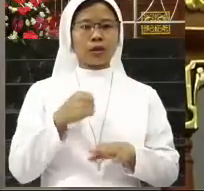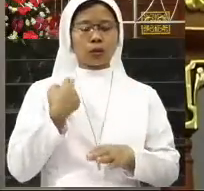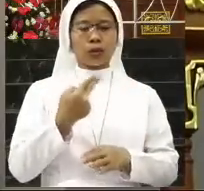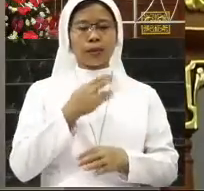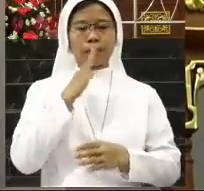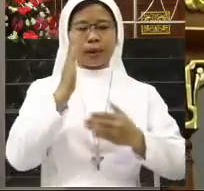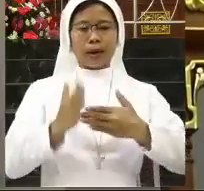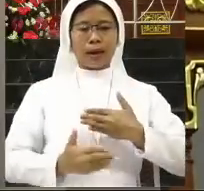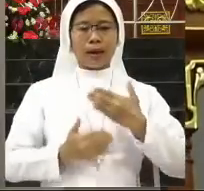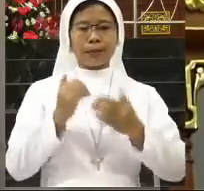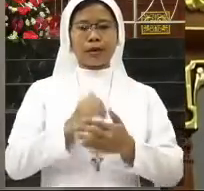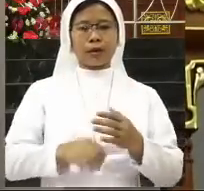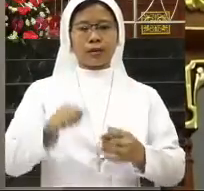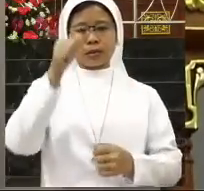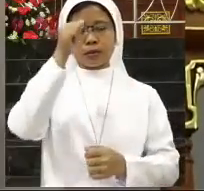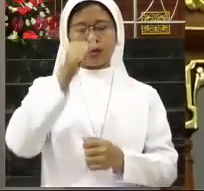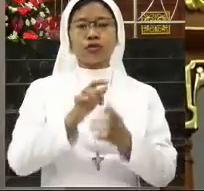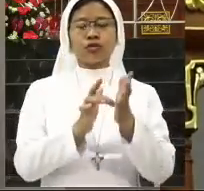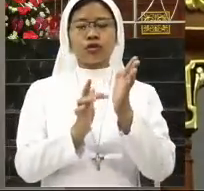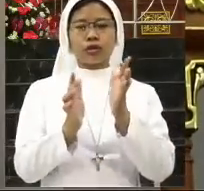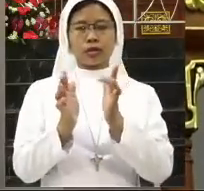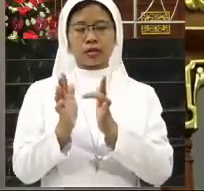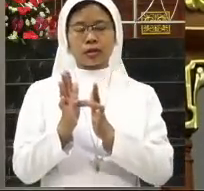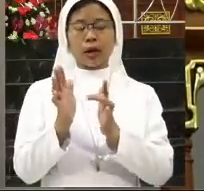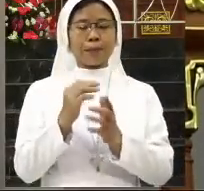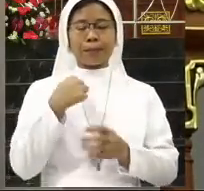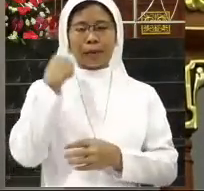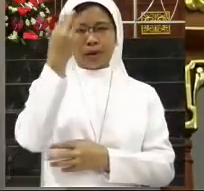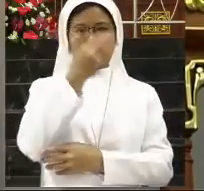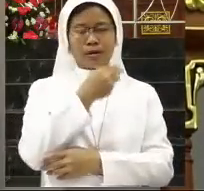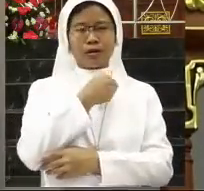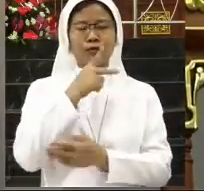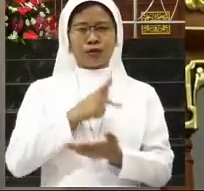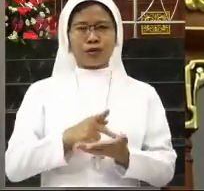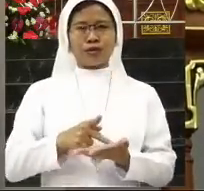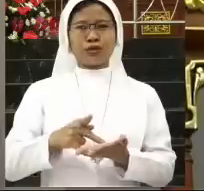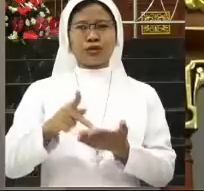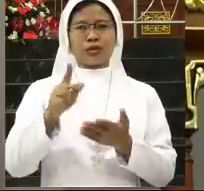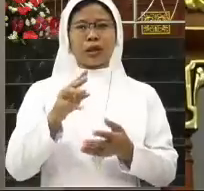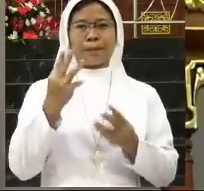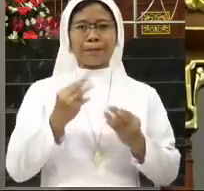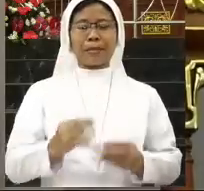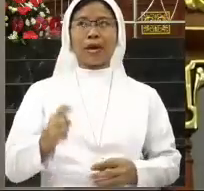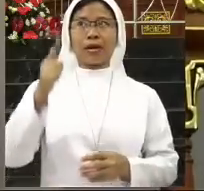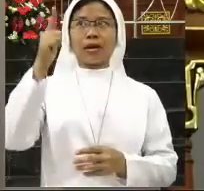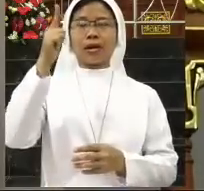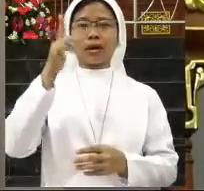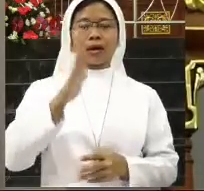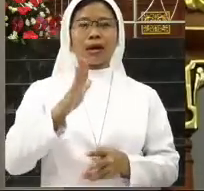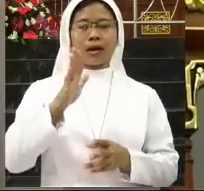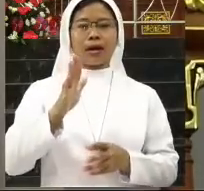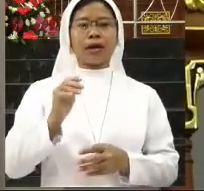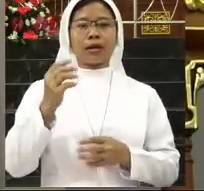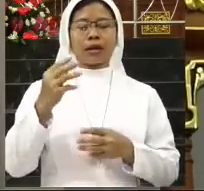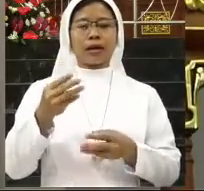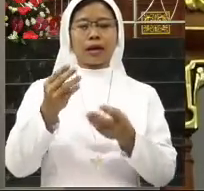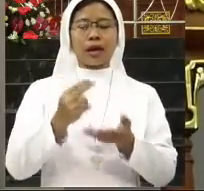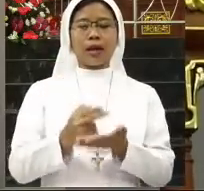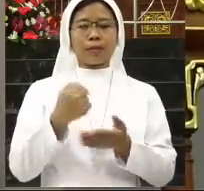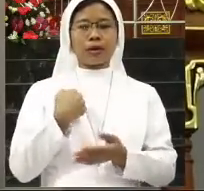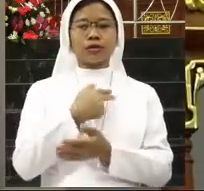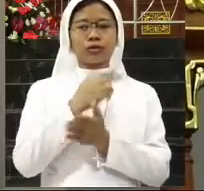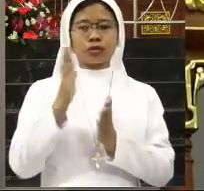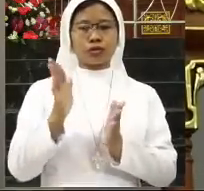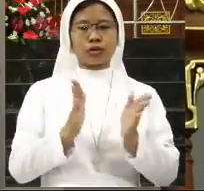in commemorating the Blessed Virgin Mary may, by imitating her, serve